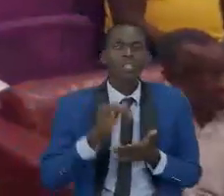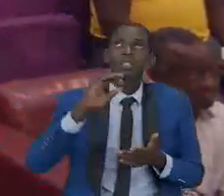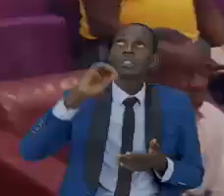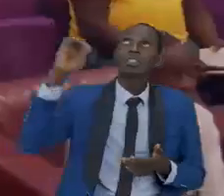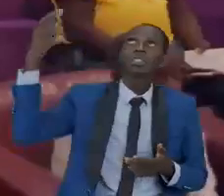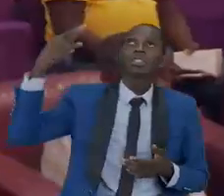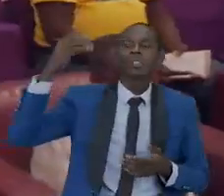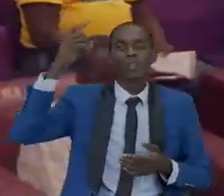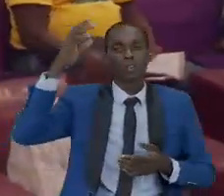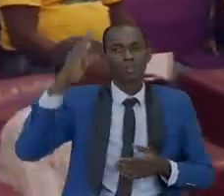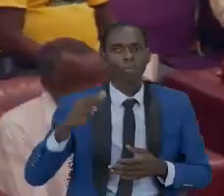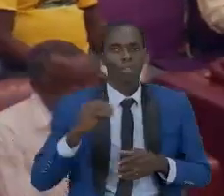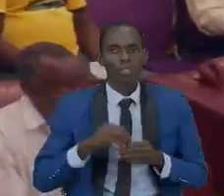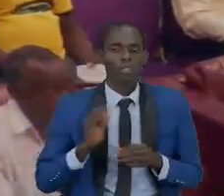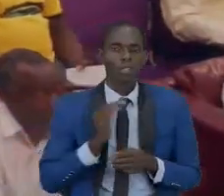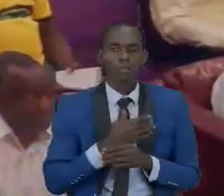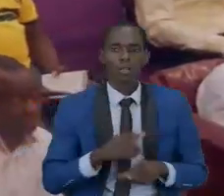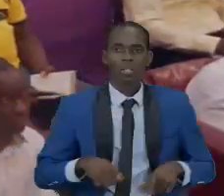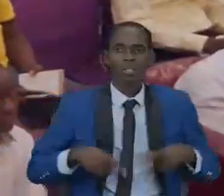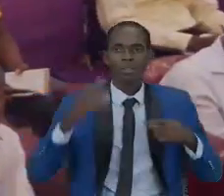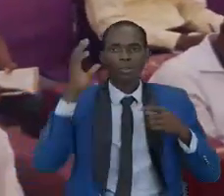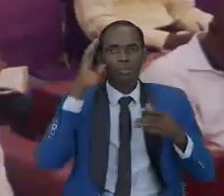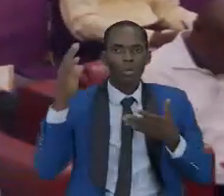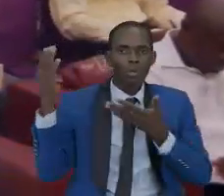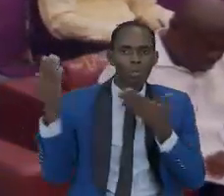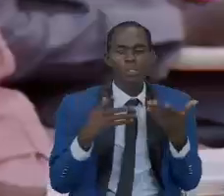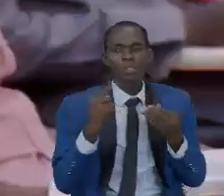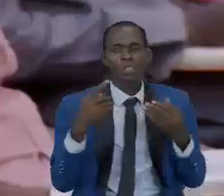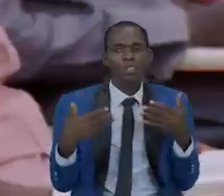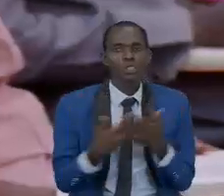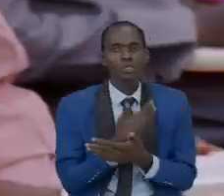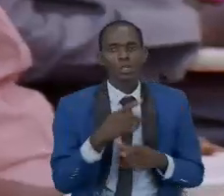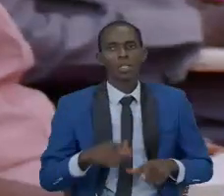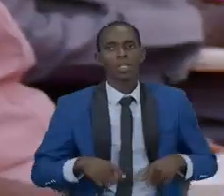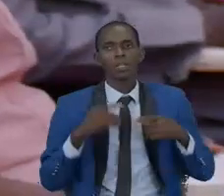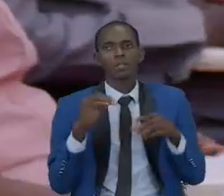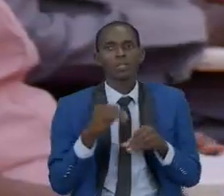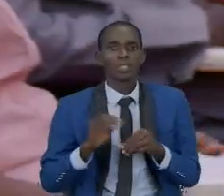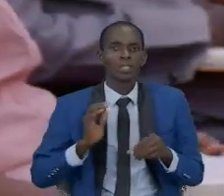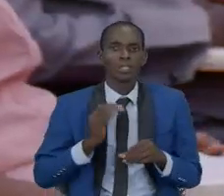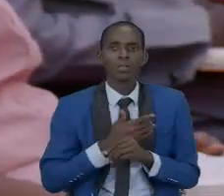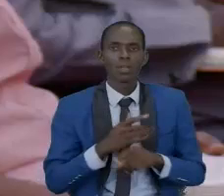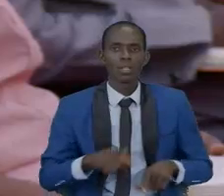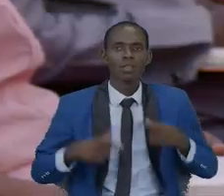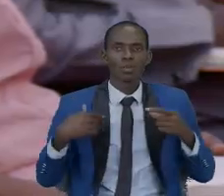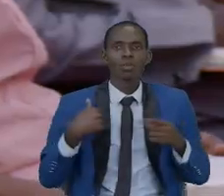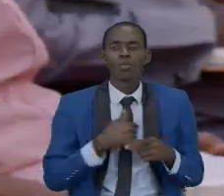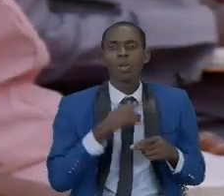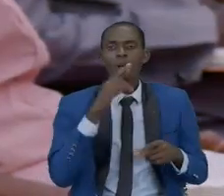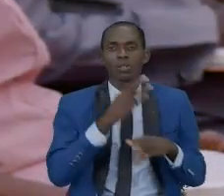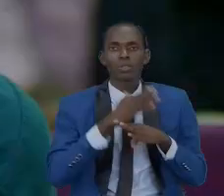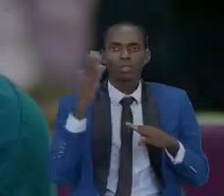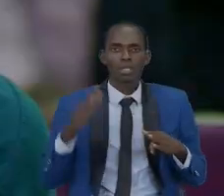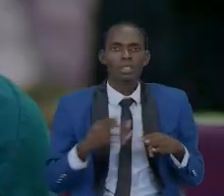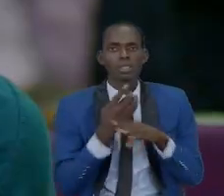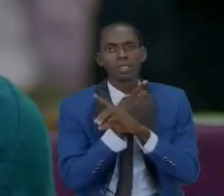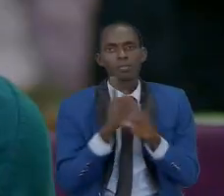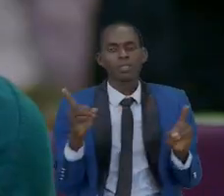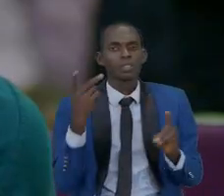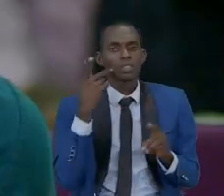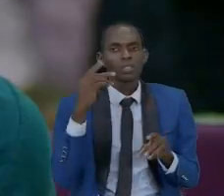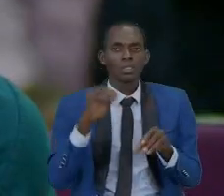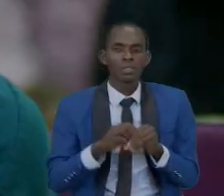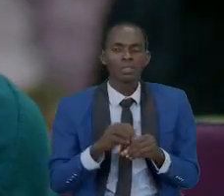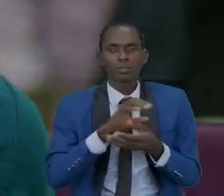God God in our lives so bring the new life in our lives will totally be new look at verse